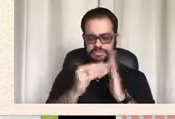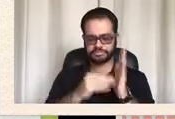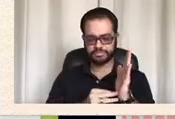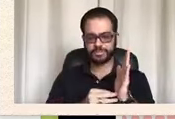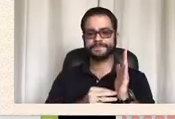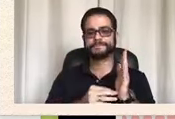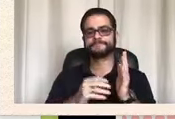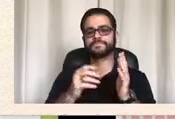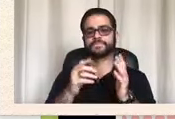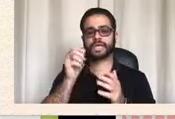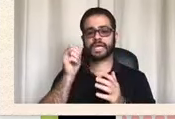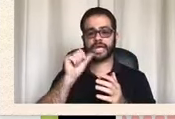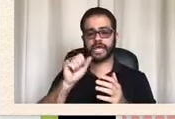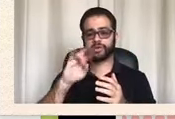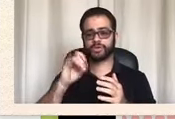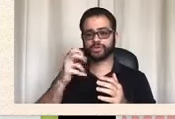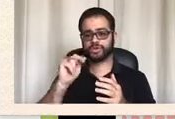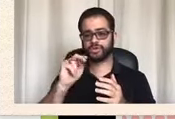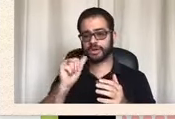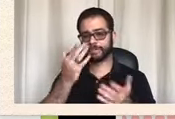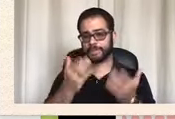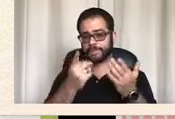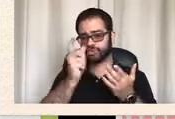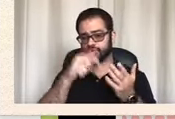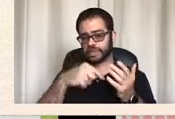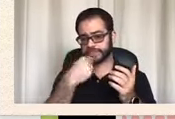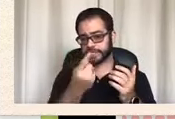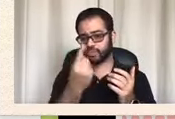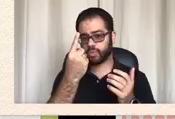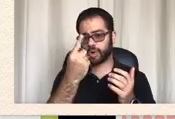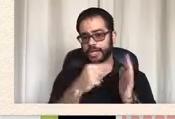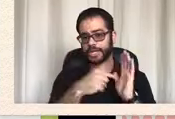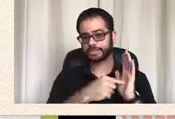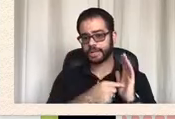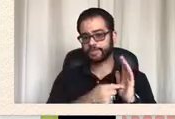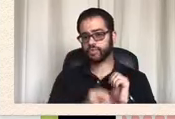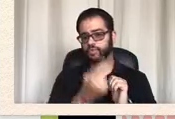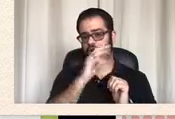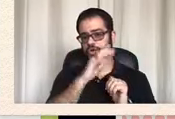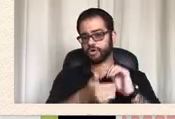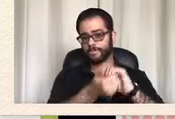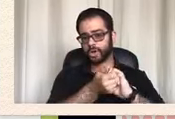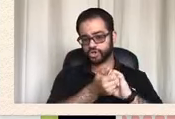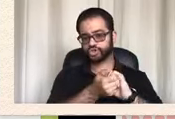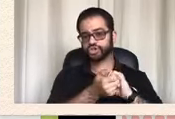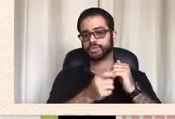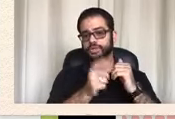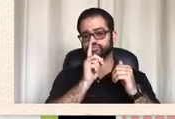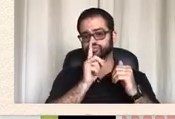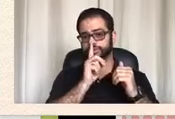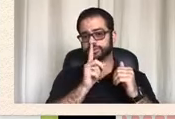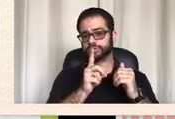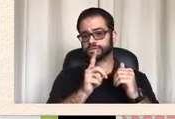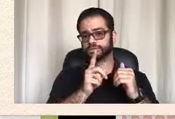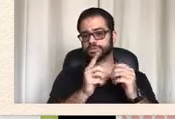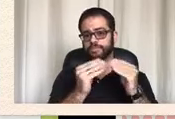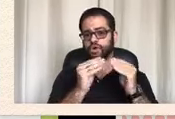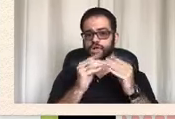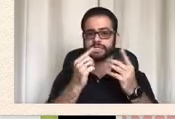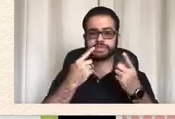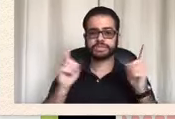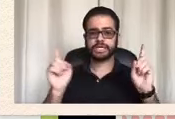you can give us an example of one of your partnerships that have been one of the more successful